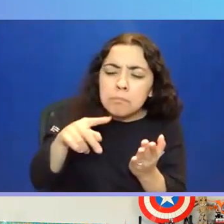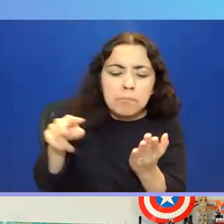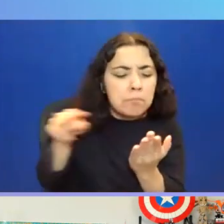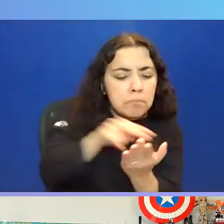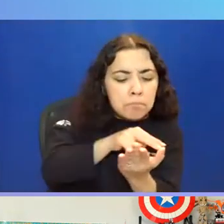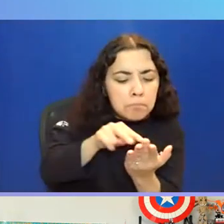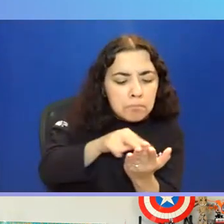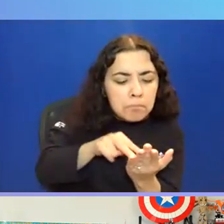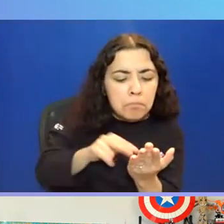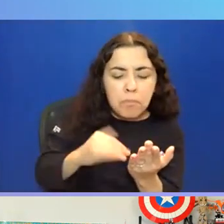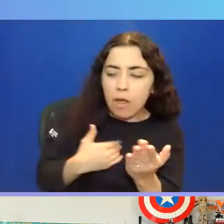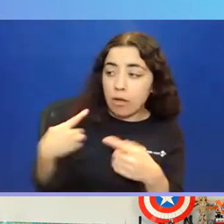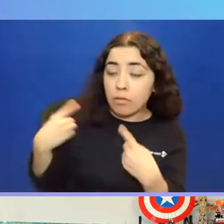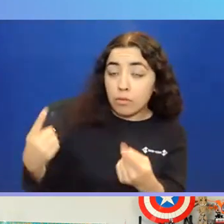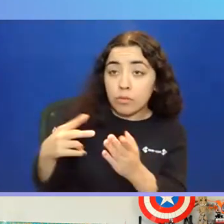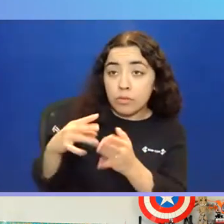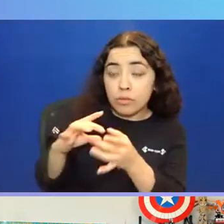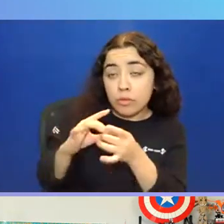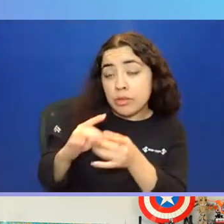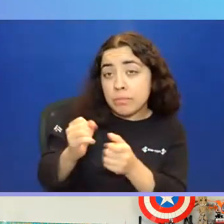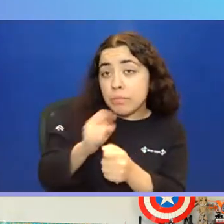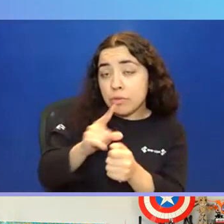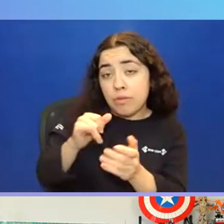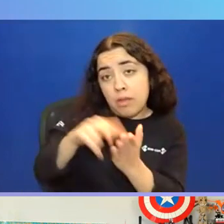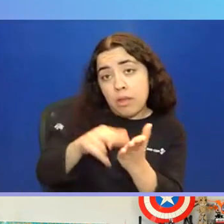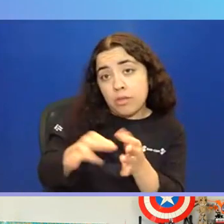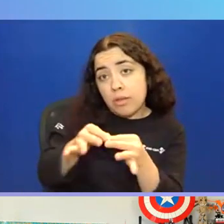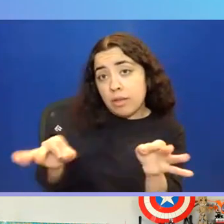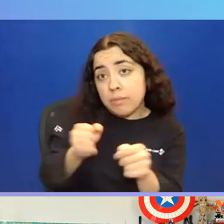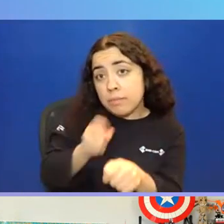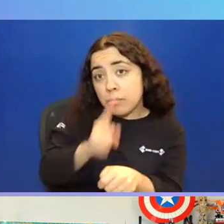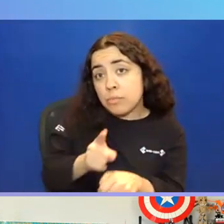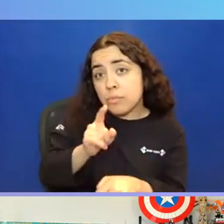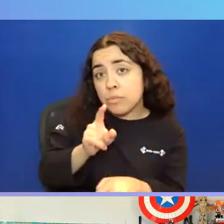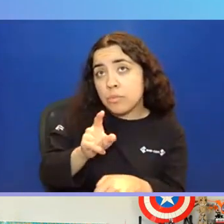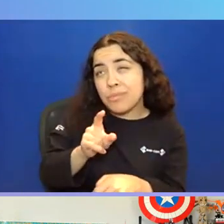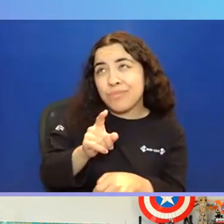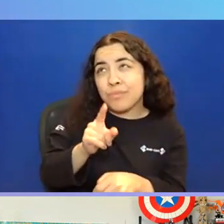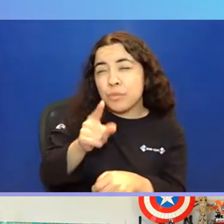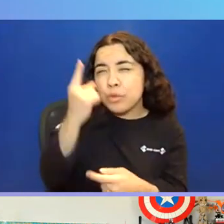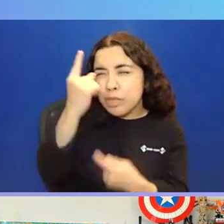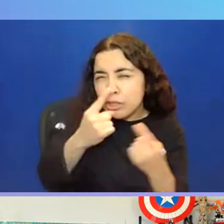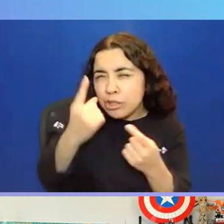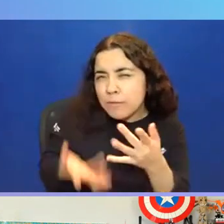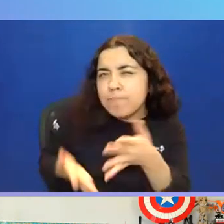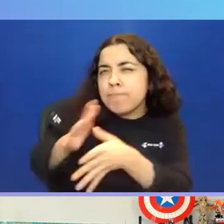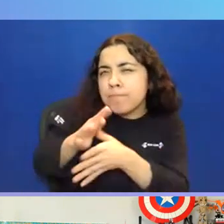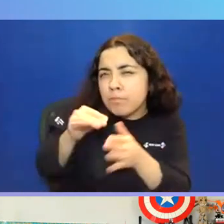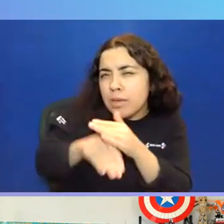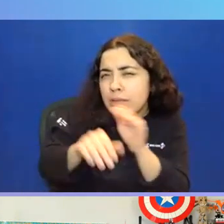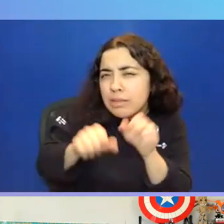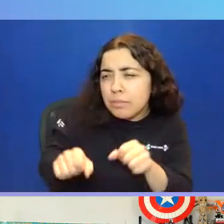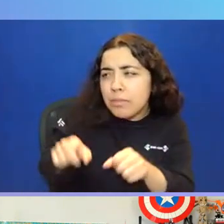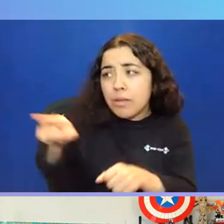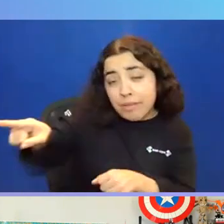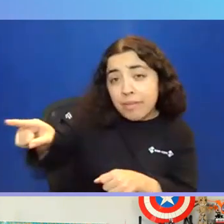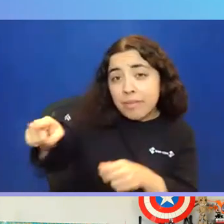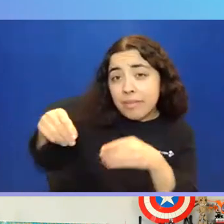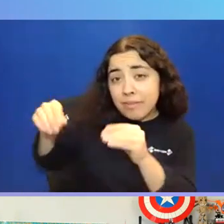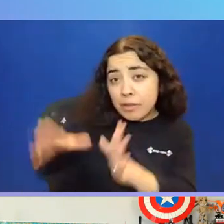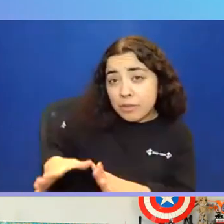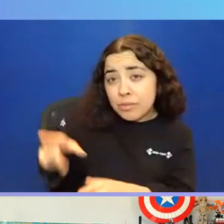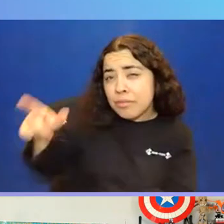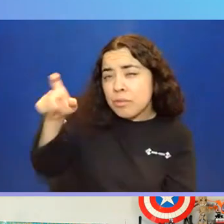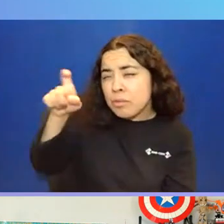sure that you're adding in that contract language, making sure that you're considering accessibility and the vendor knows that you're considering accessibility. So